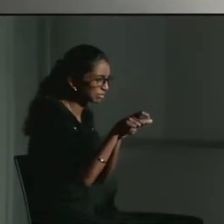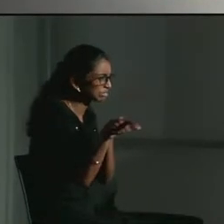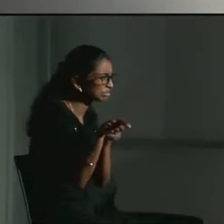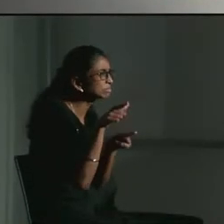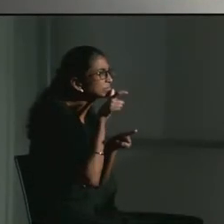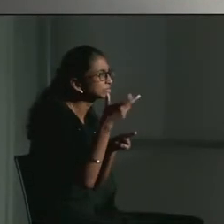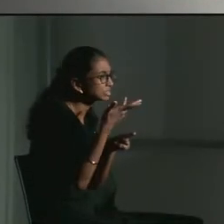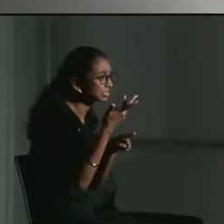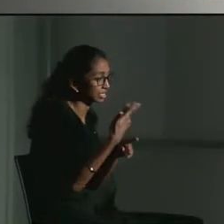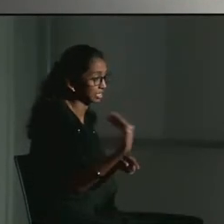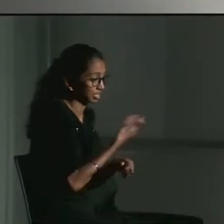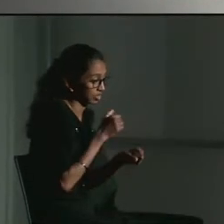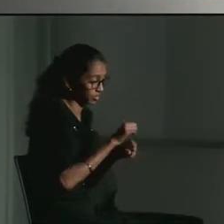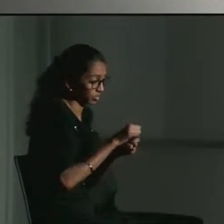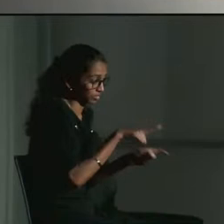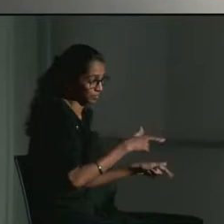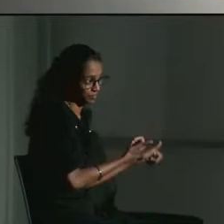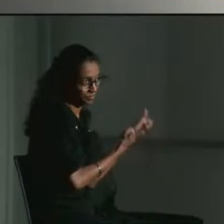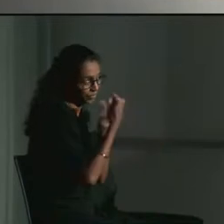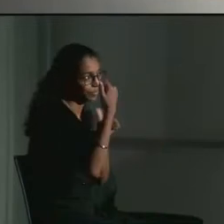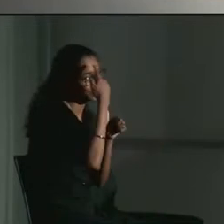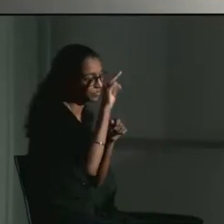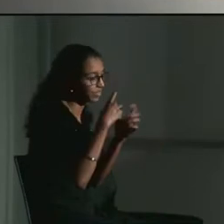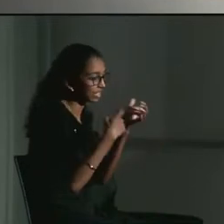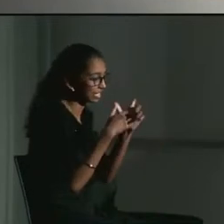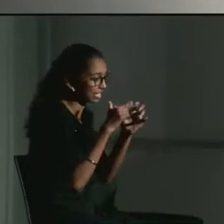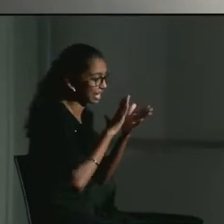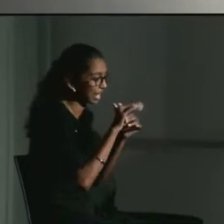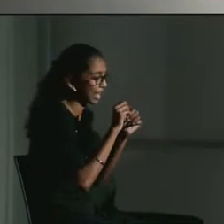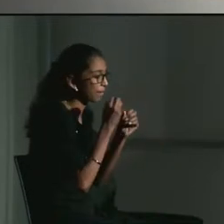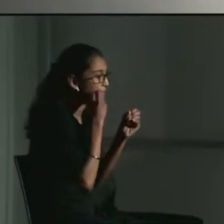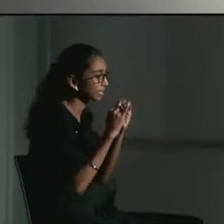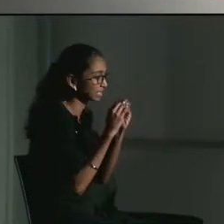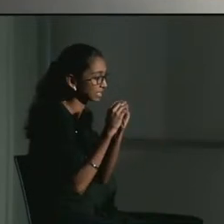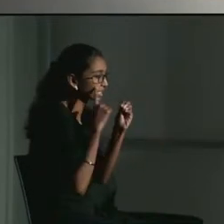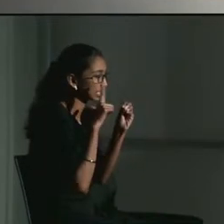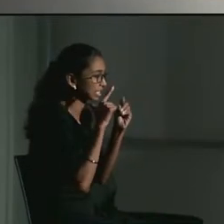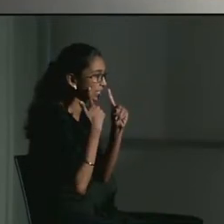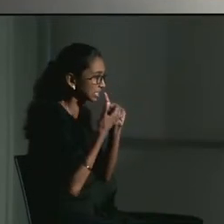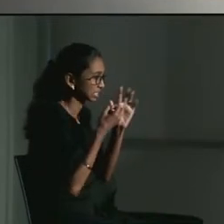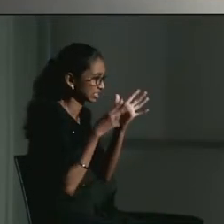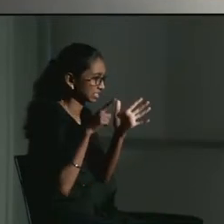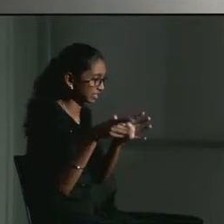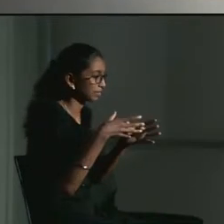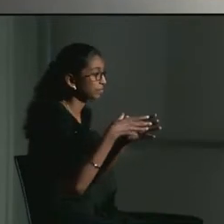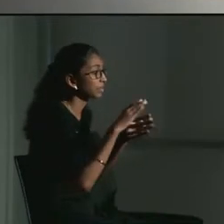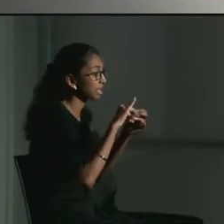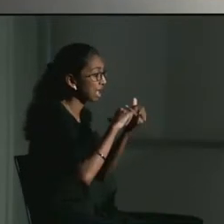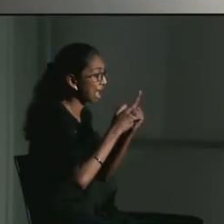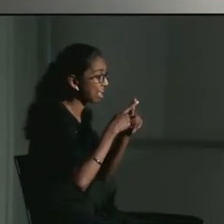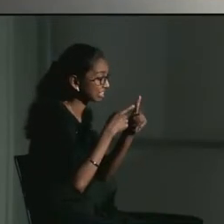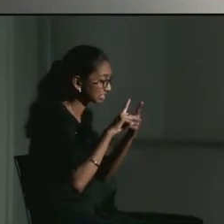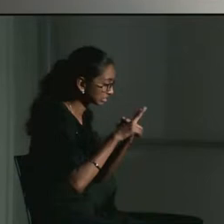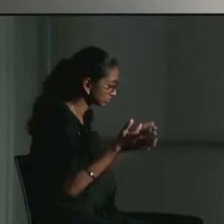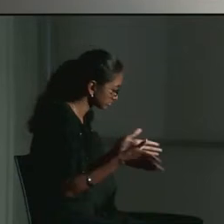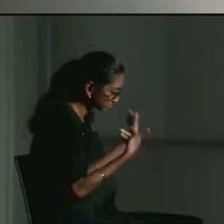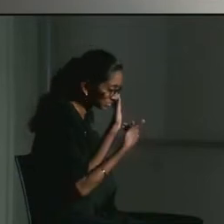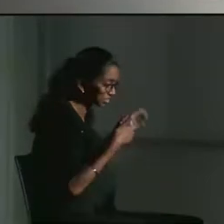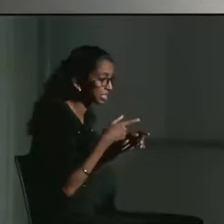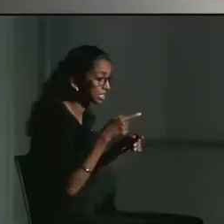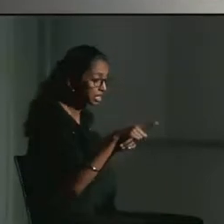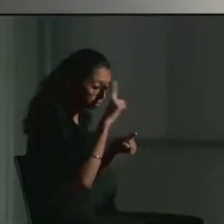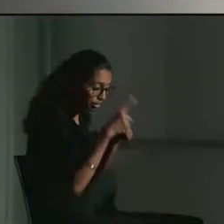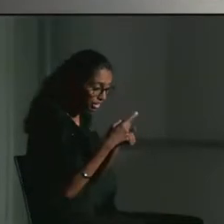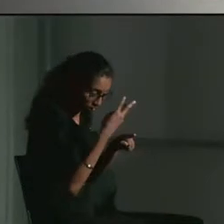Our work took us back to the rehabilitation sites where many of the buildings of Bangalore are segregated by caste and religion. We worked with